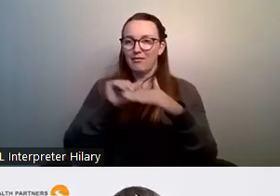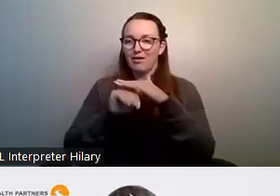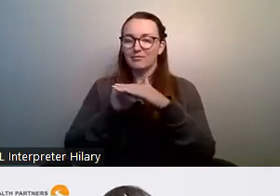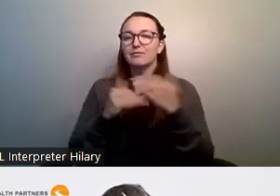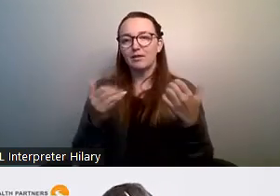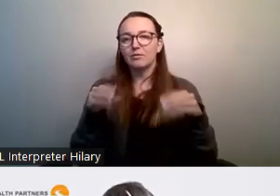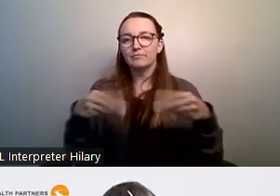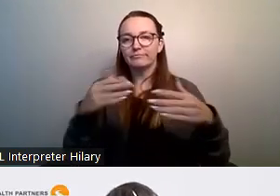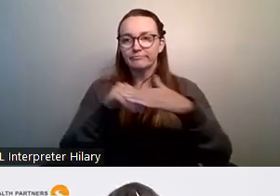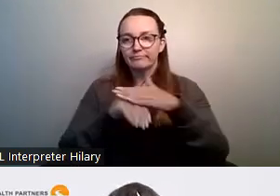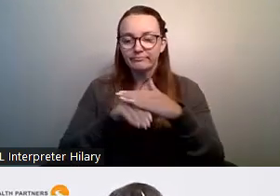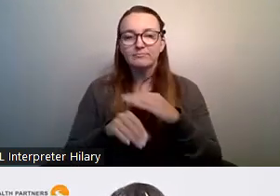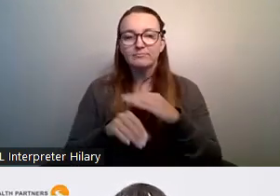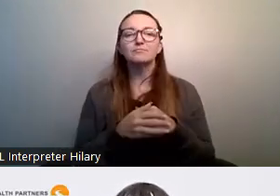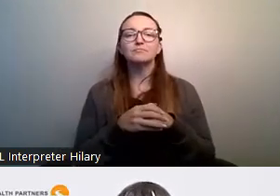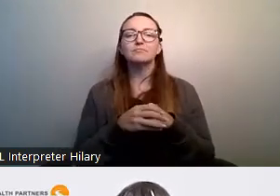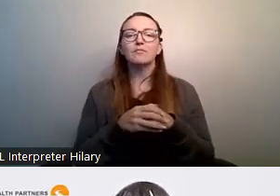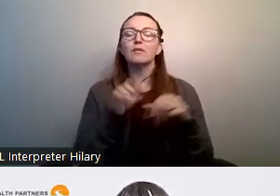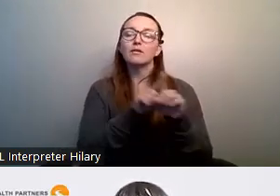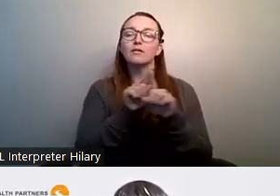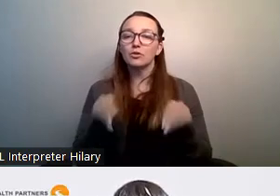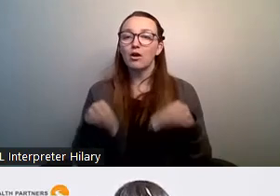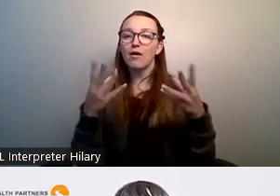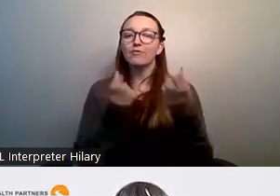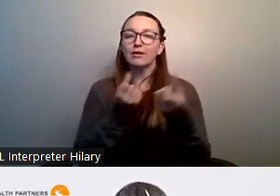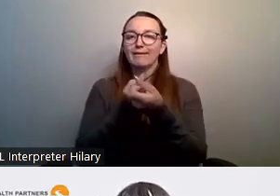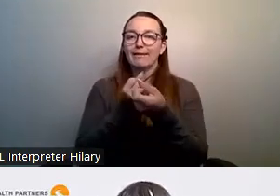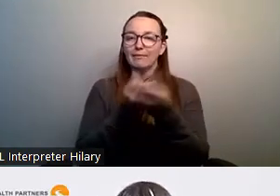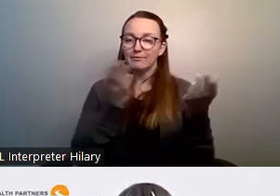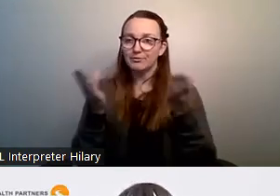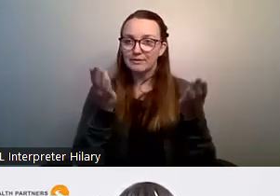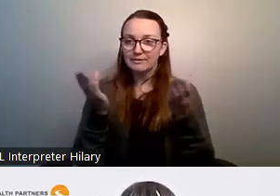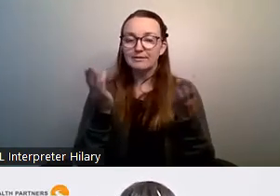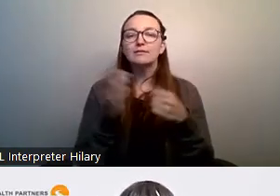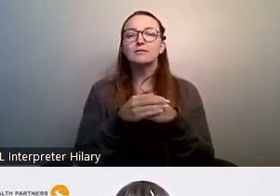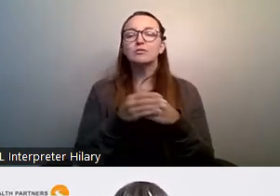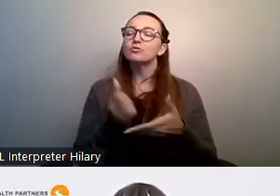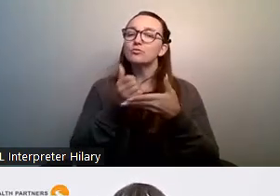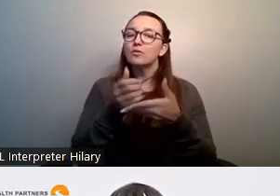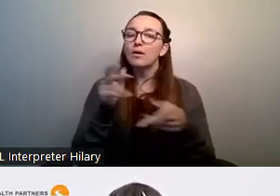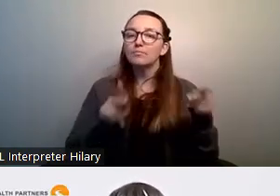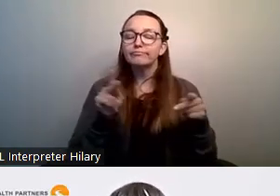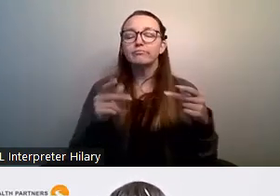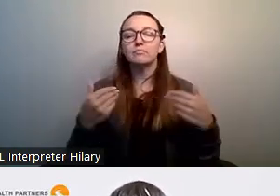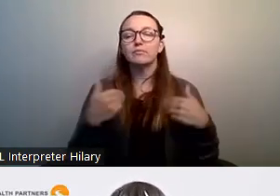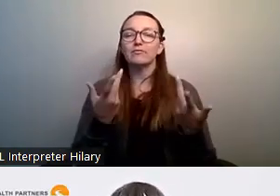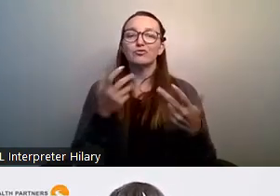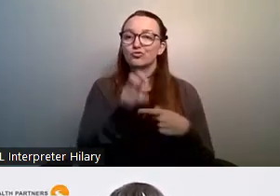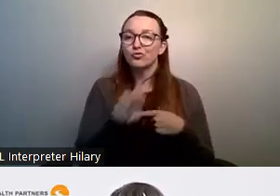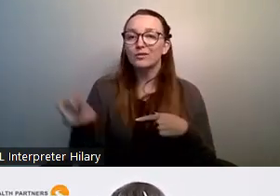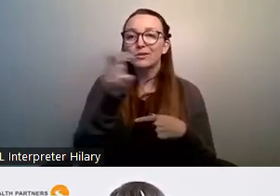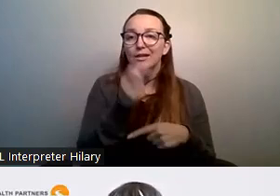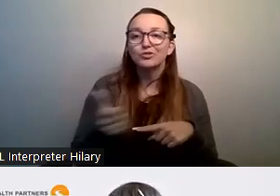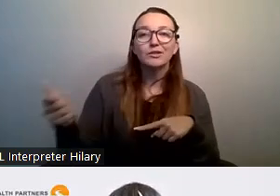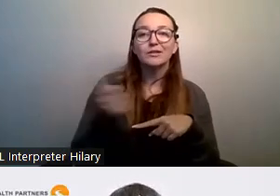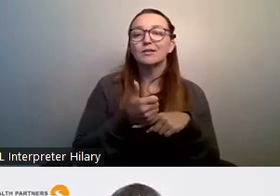also offer what's referred to as enabling services to help patients with transportation, health